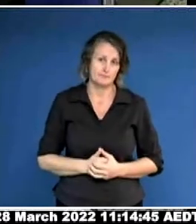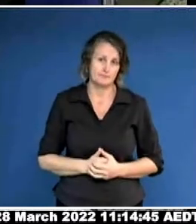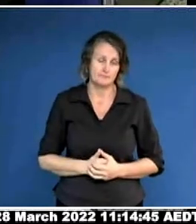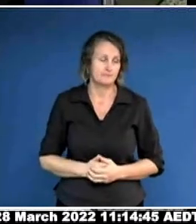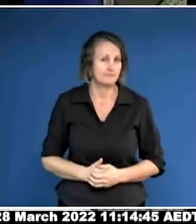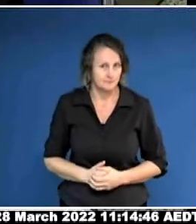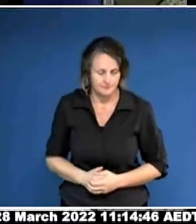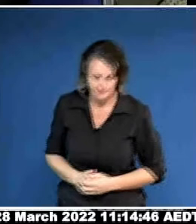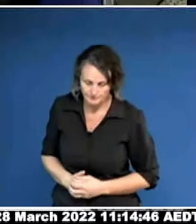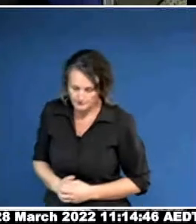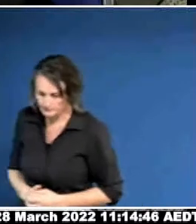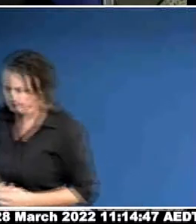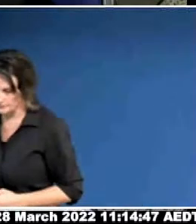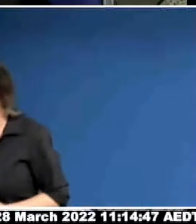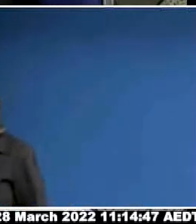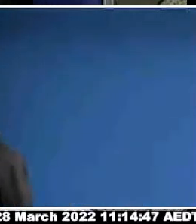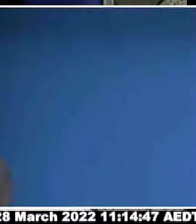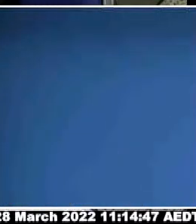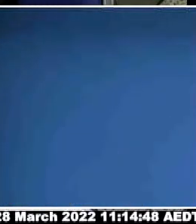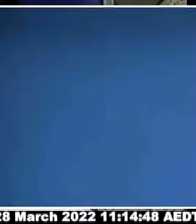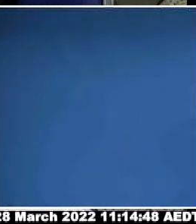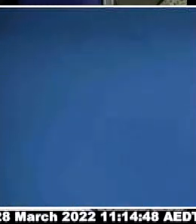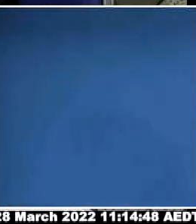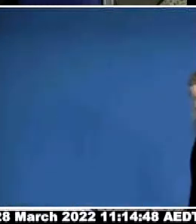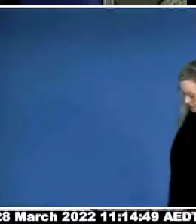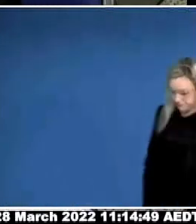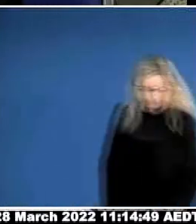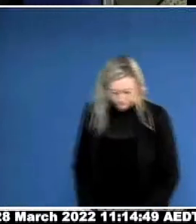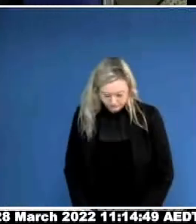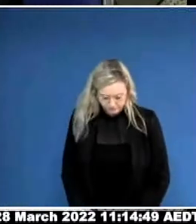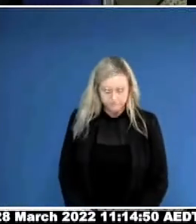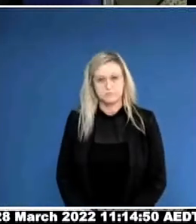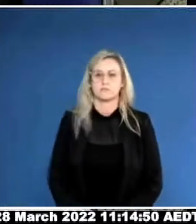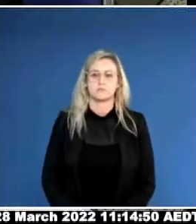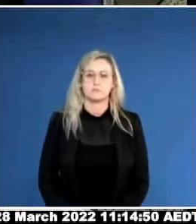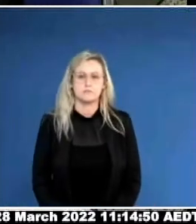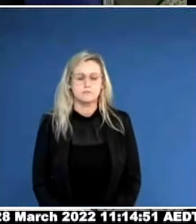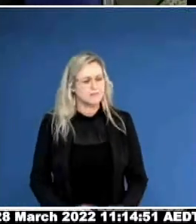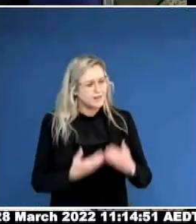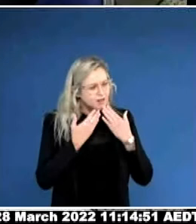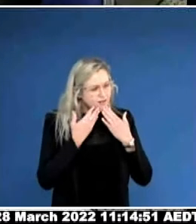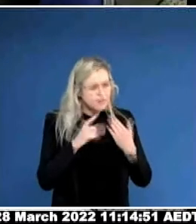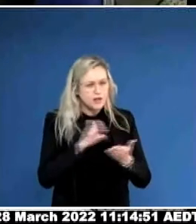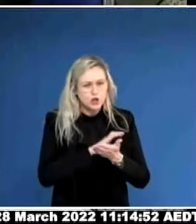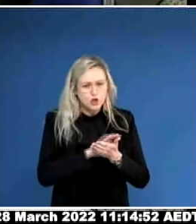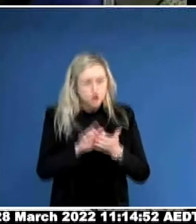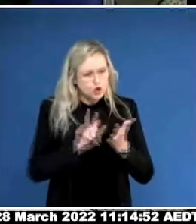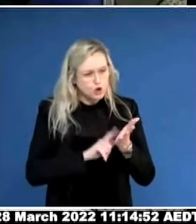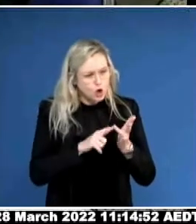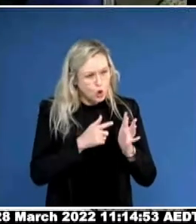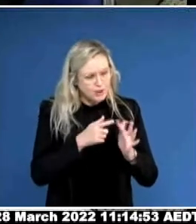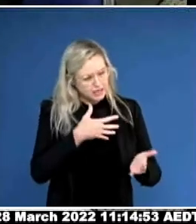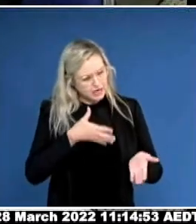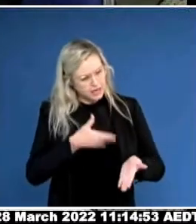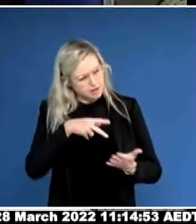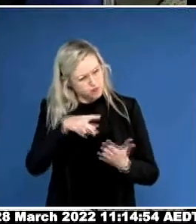Thank you, Chloe. Thank you for letting me read your statement. Worries. There's a couple of things that we've talked